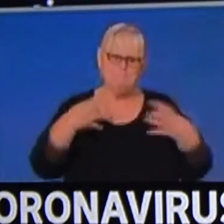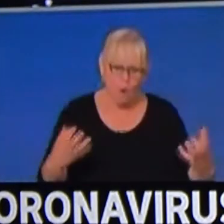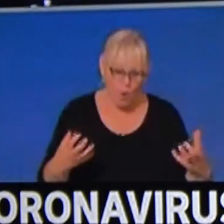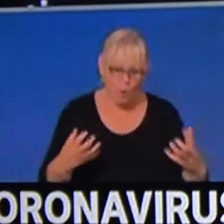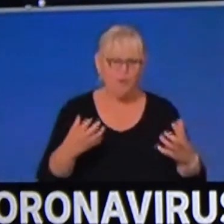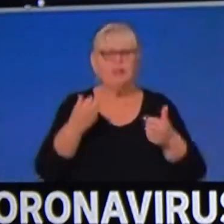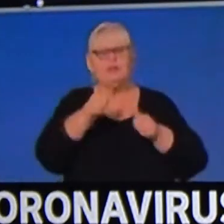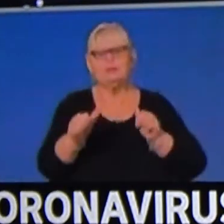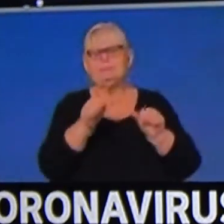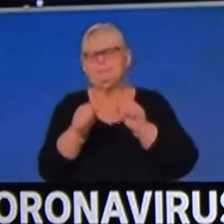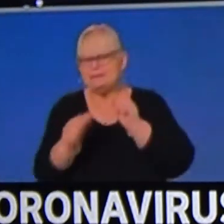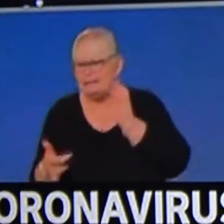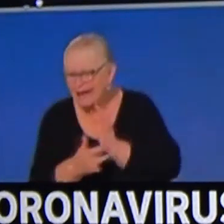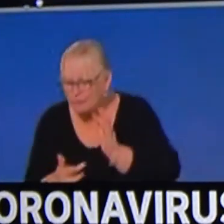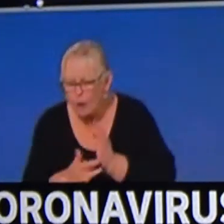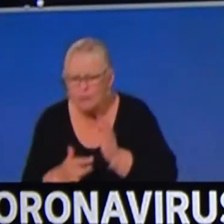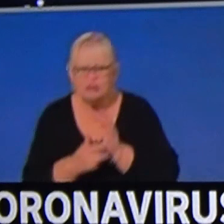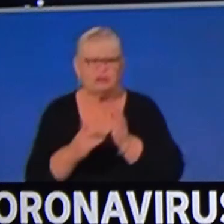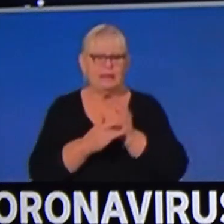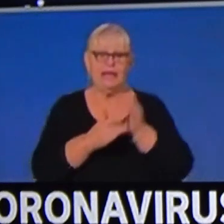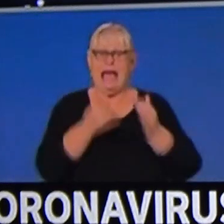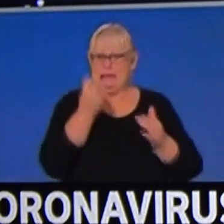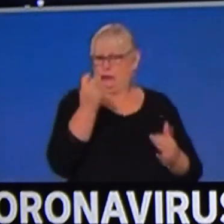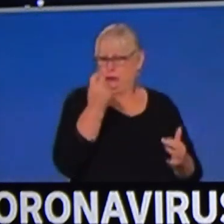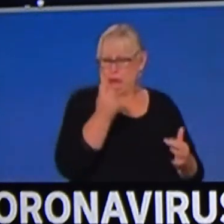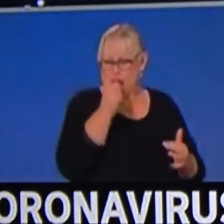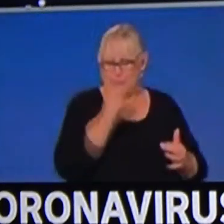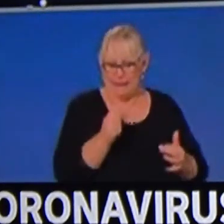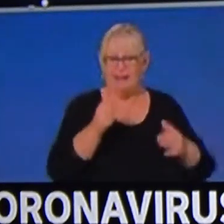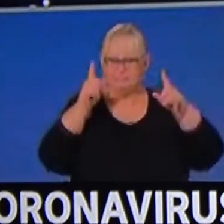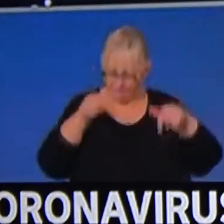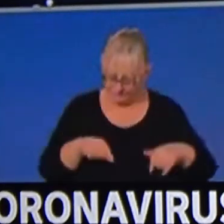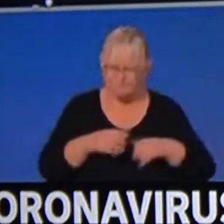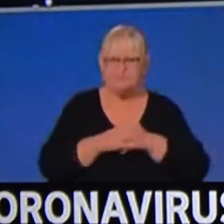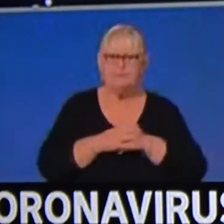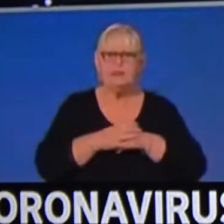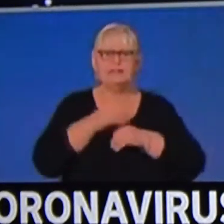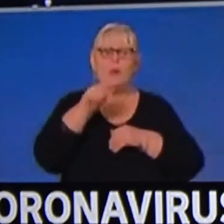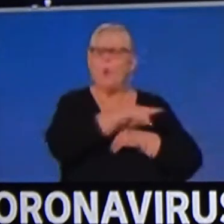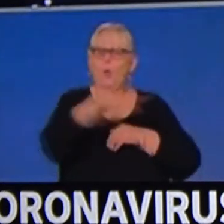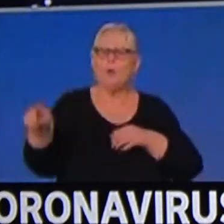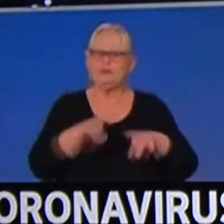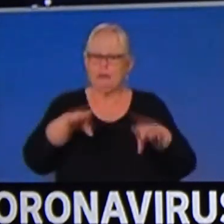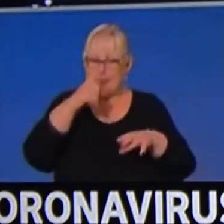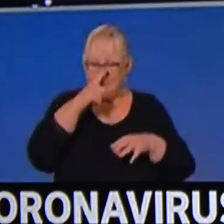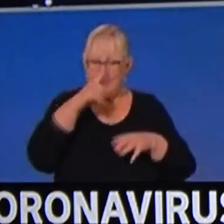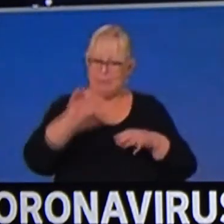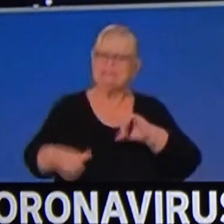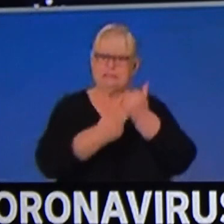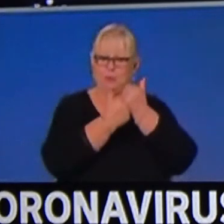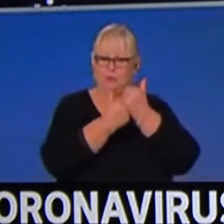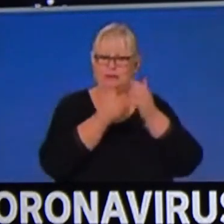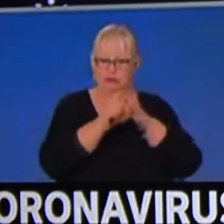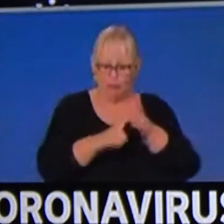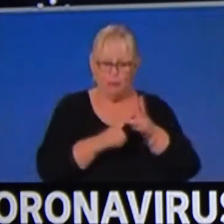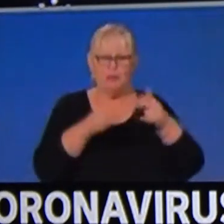using technology, and we need to do that as soon as we possibly can, and we'll be needing the support of Australians. If we can get that in place, we get